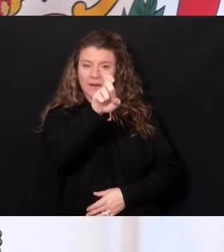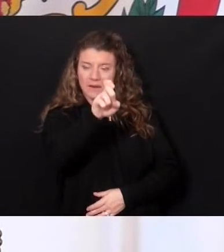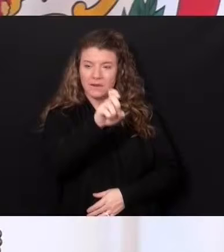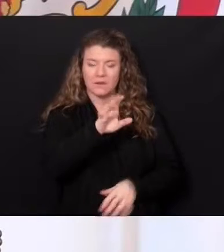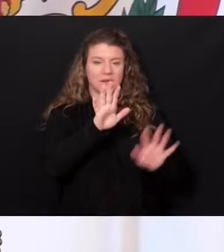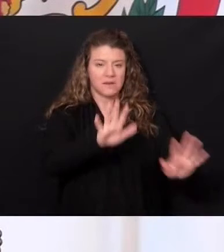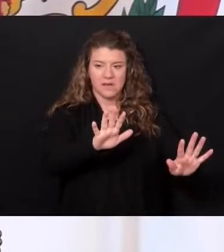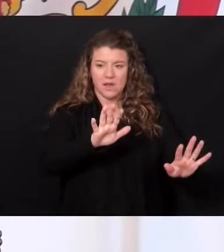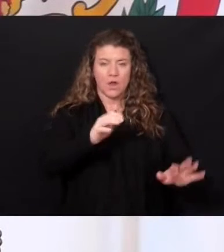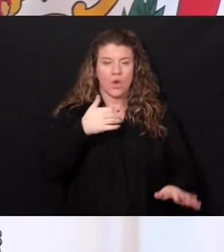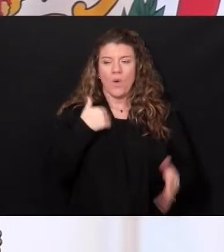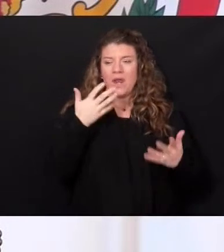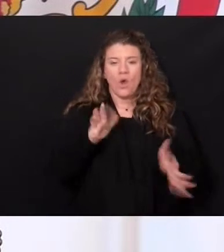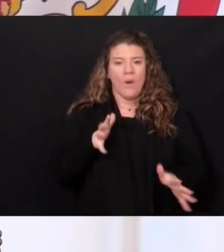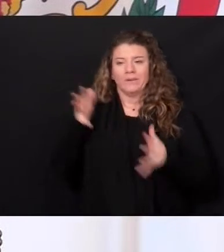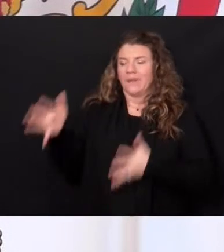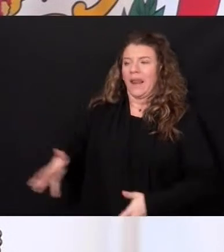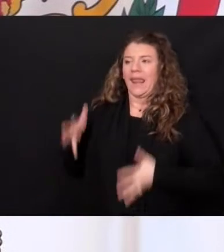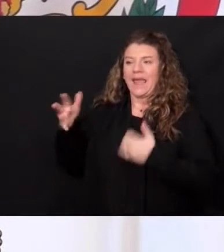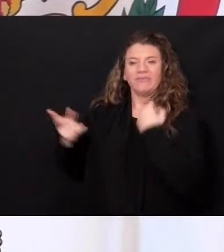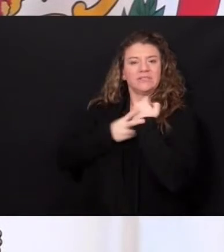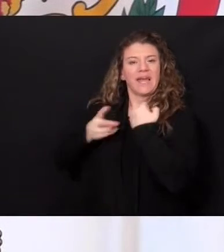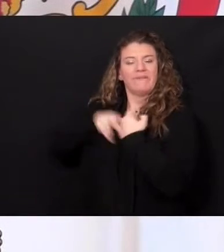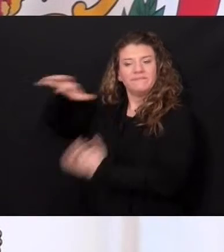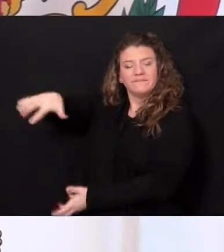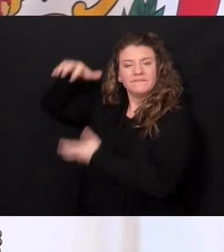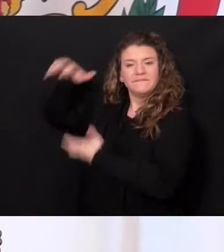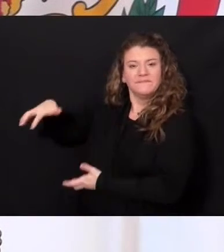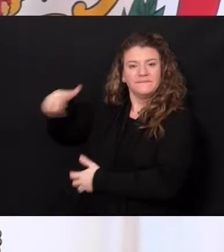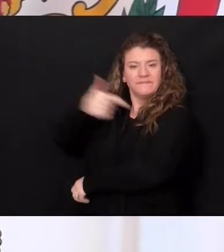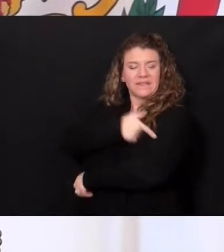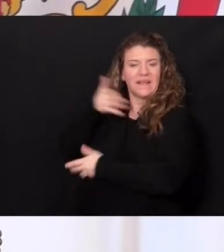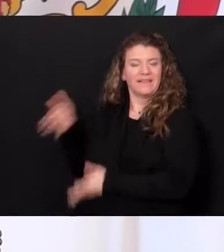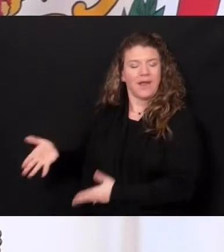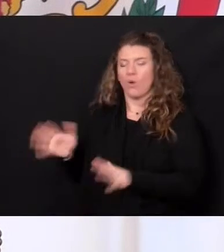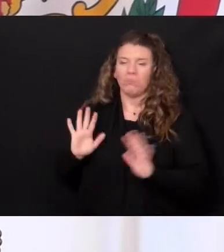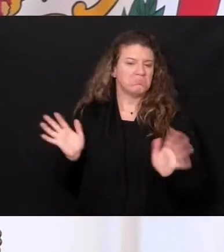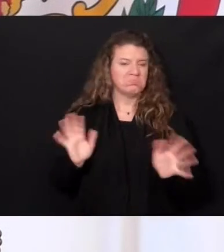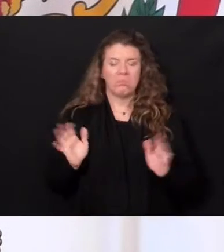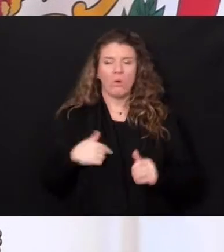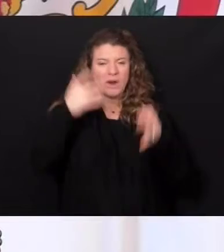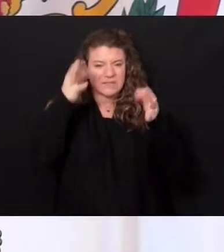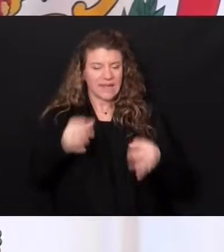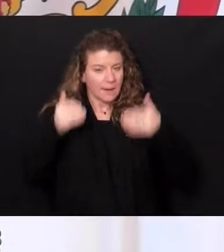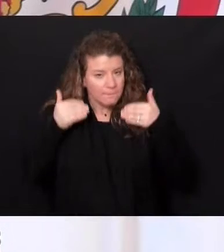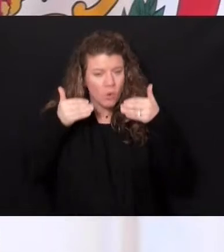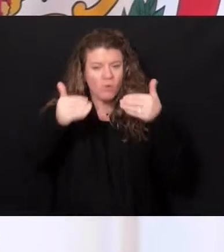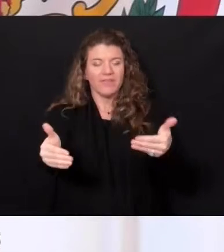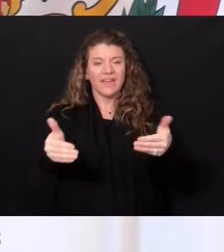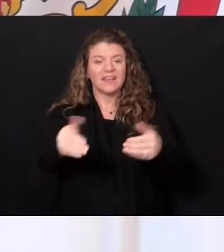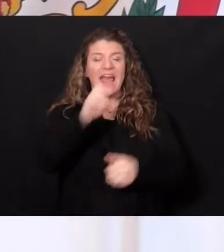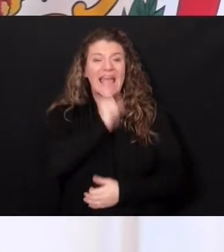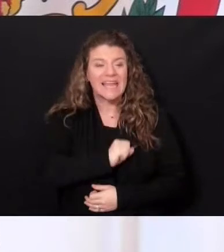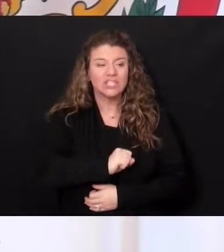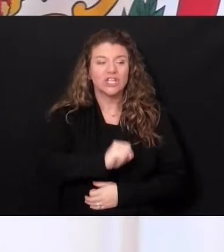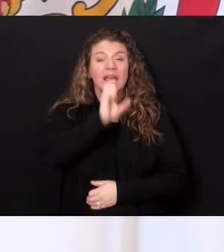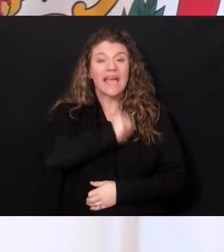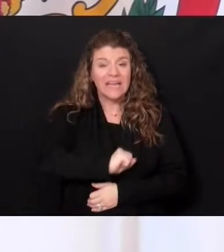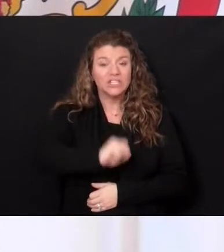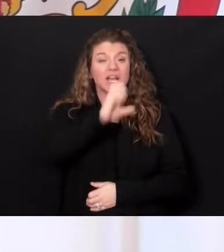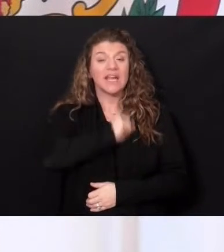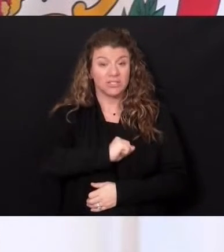leave vaccines set on warehouse shelves, and we decided to move right then to an age